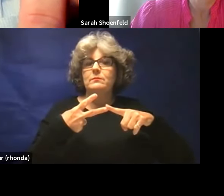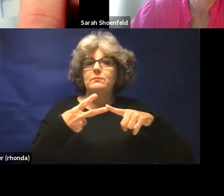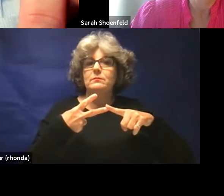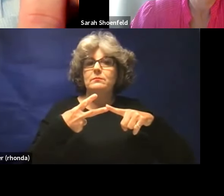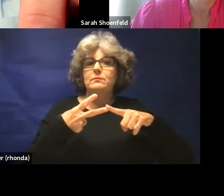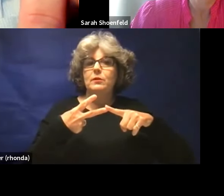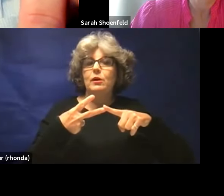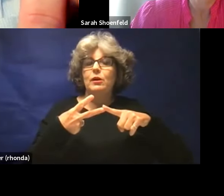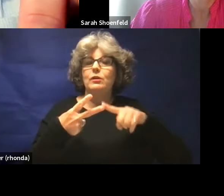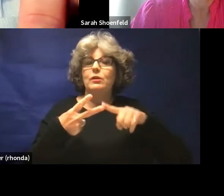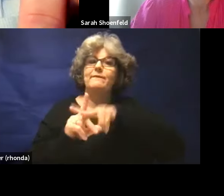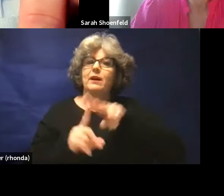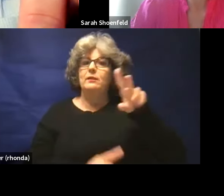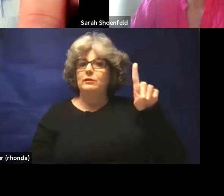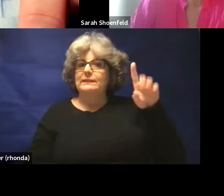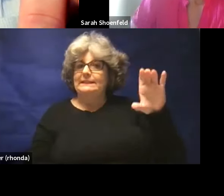Dig DC,